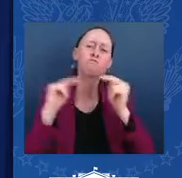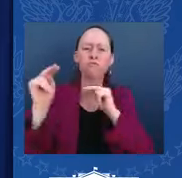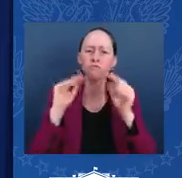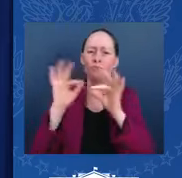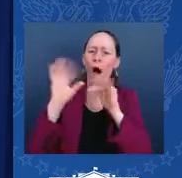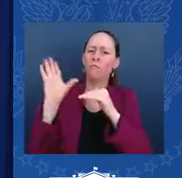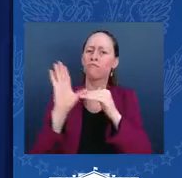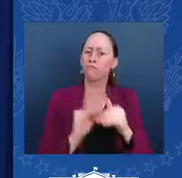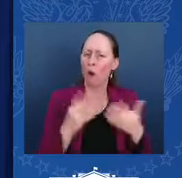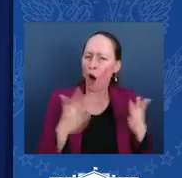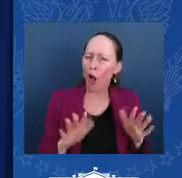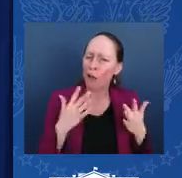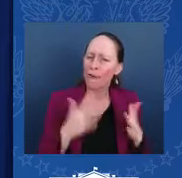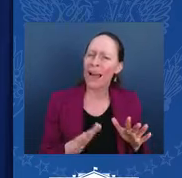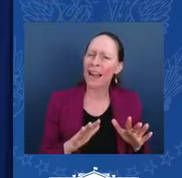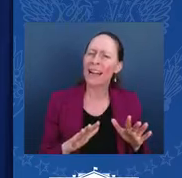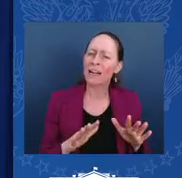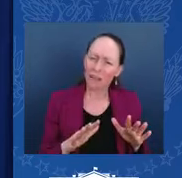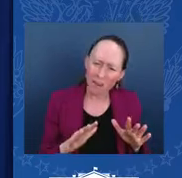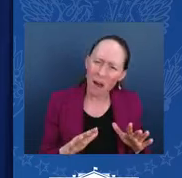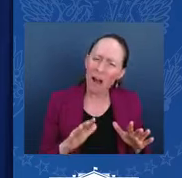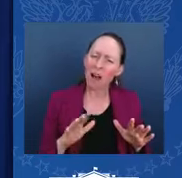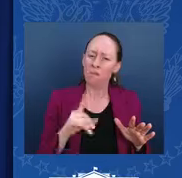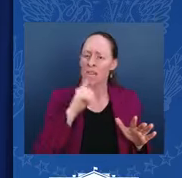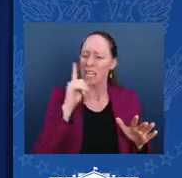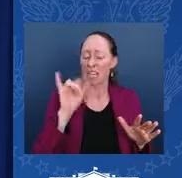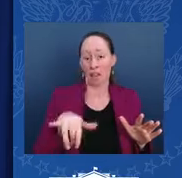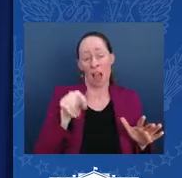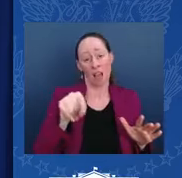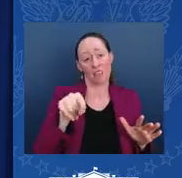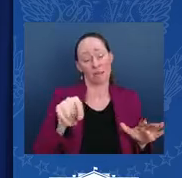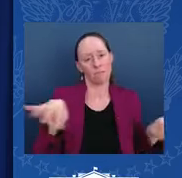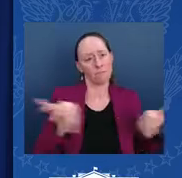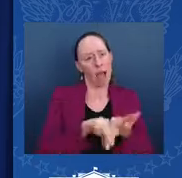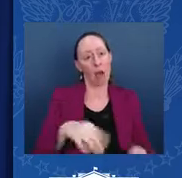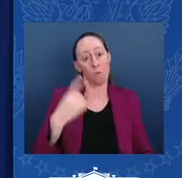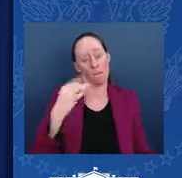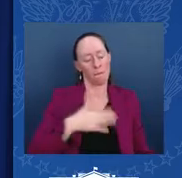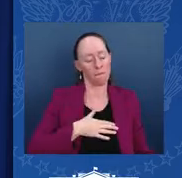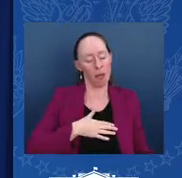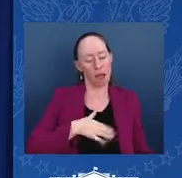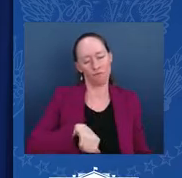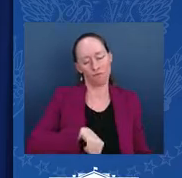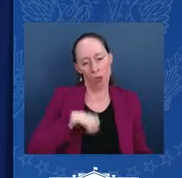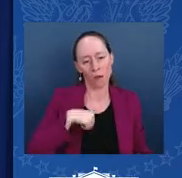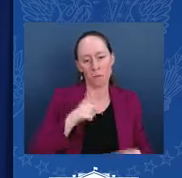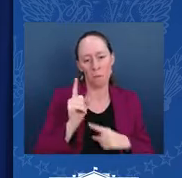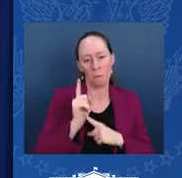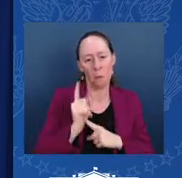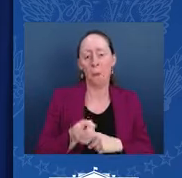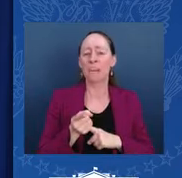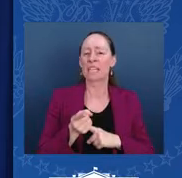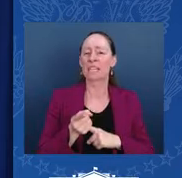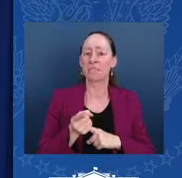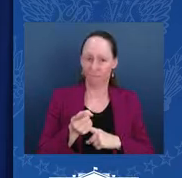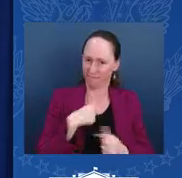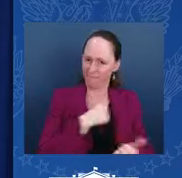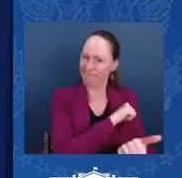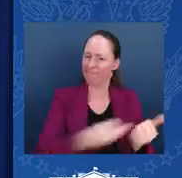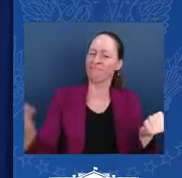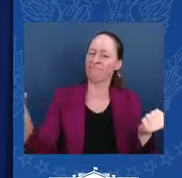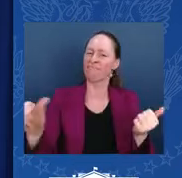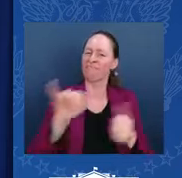one of the proudest things I've ever done was pass the Inflation Reduction Act that allowed us to negotiate lower prices